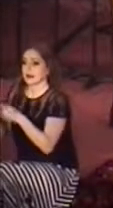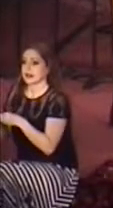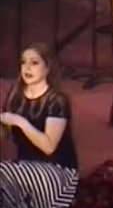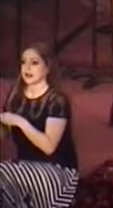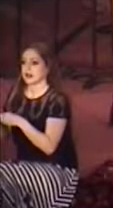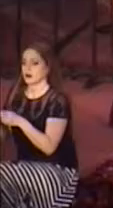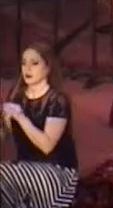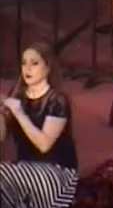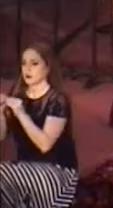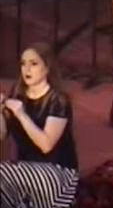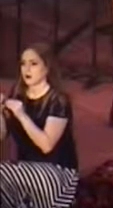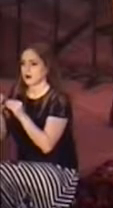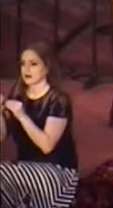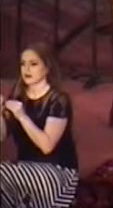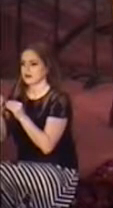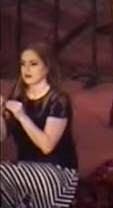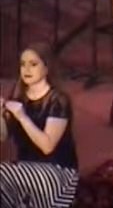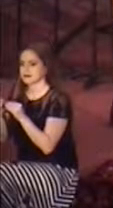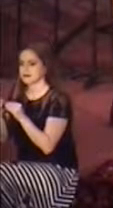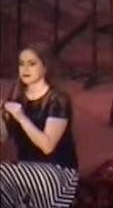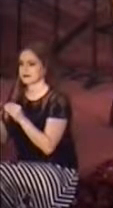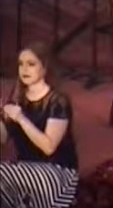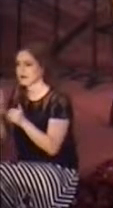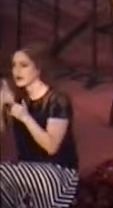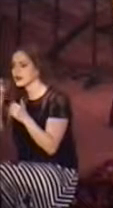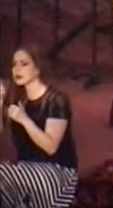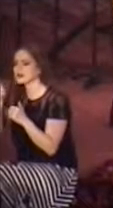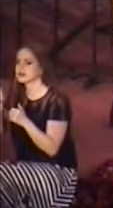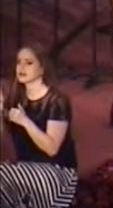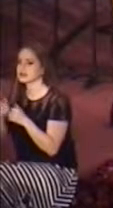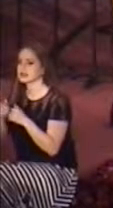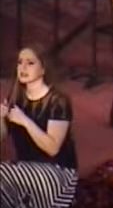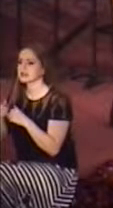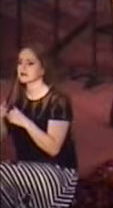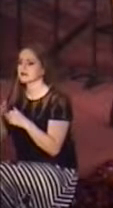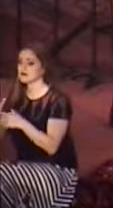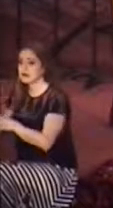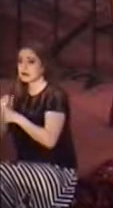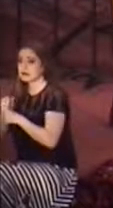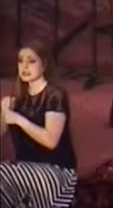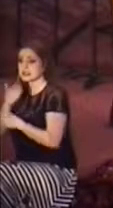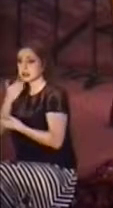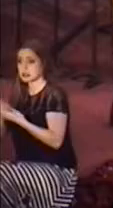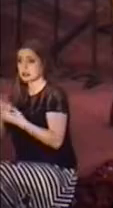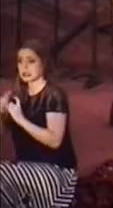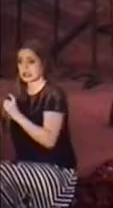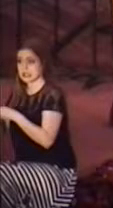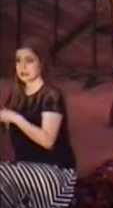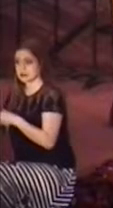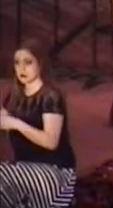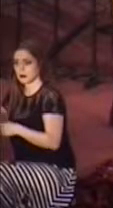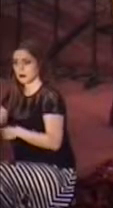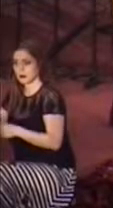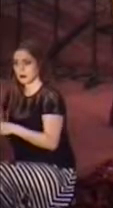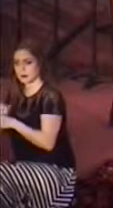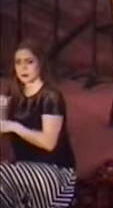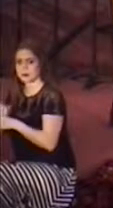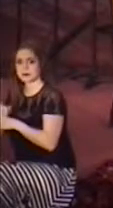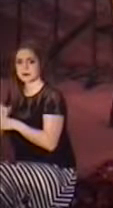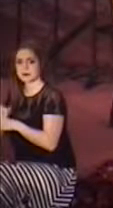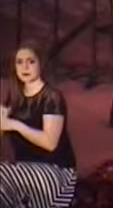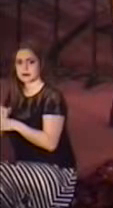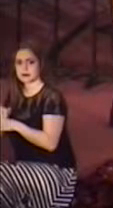greater. And you've gotten some good gifts growing up, haven't you? You've gotten some good gifts as adults. I mean, I see it on TV all the time. People pull up with a